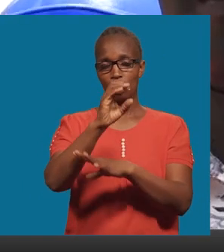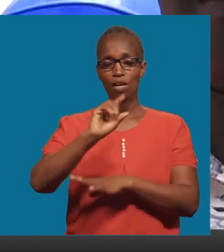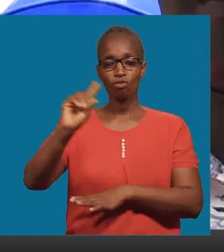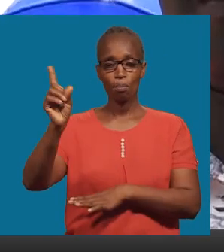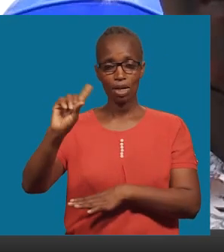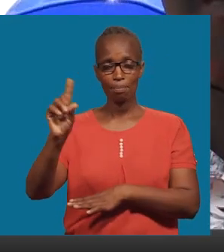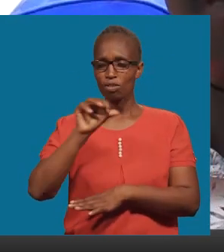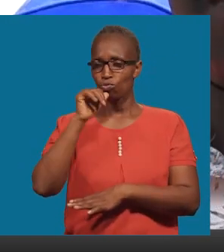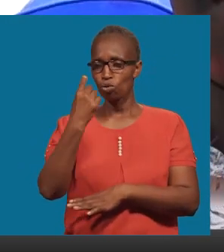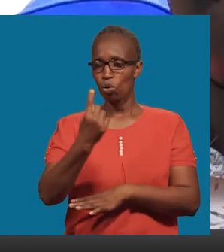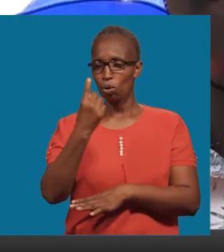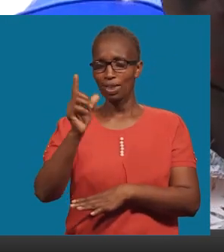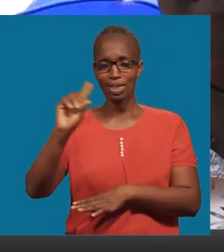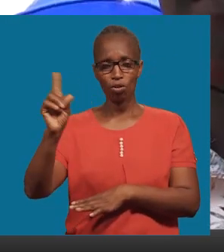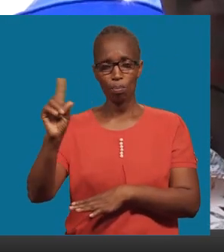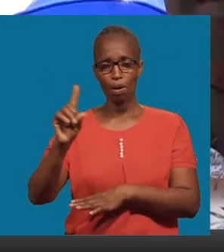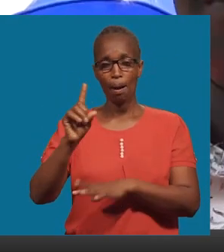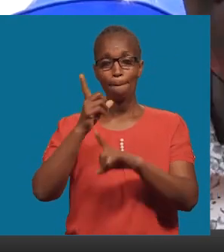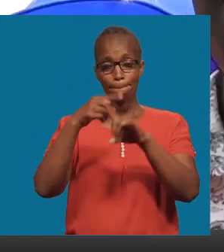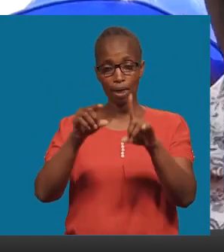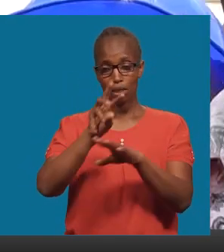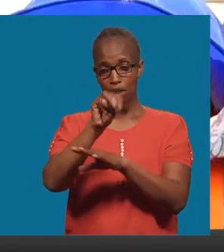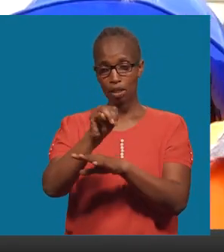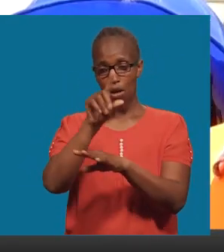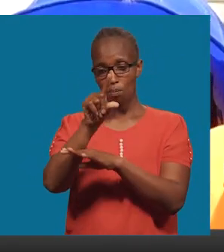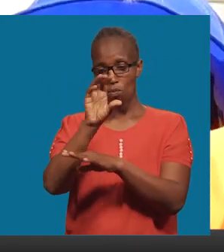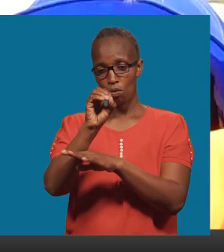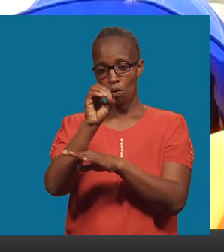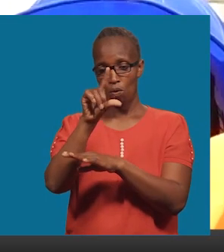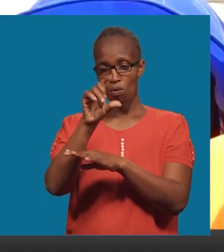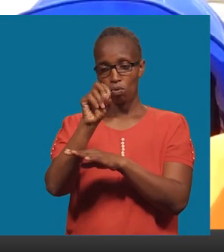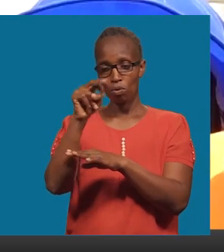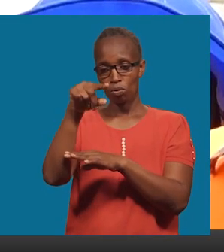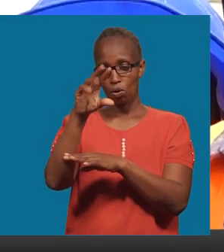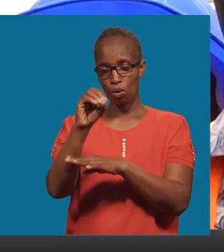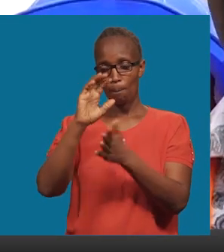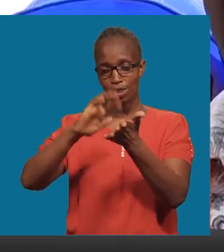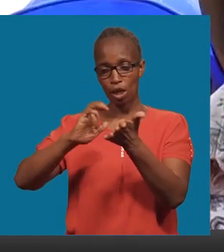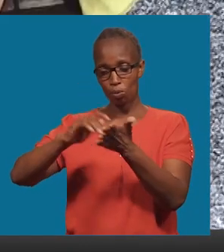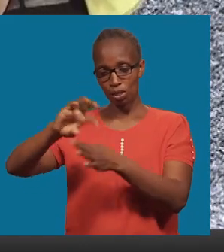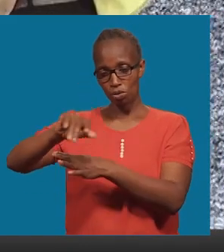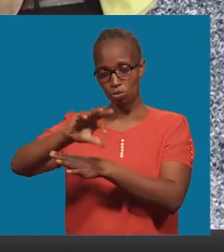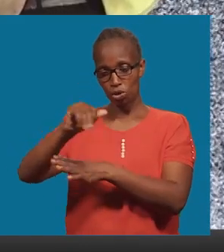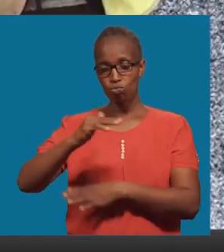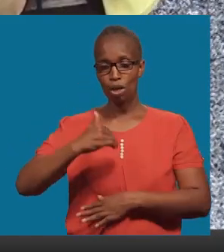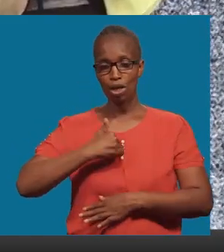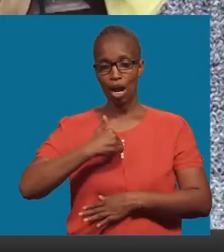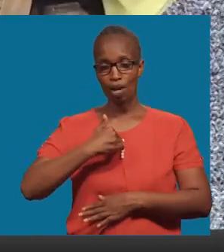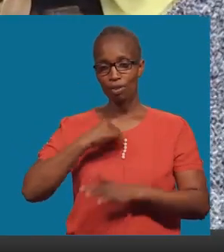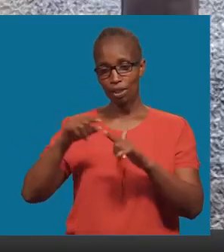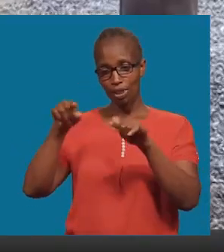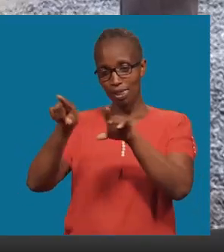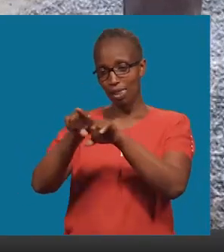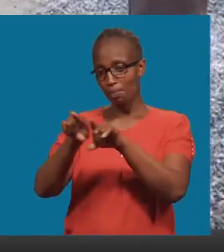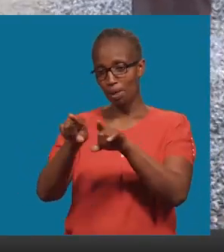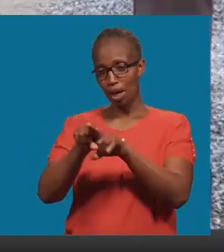Okay, not even Nairobi, it's in Murorongo. Murorongo is in Machakos County. So now by setting up such a plant here in Embu, we